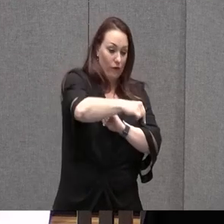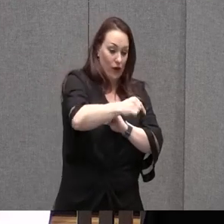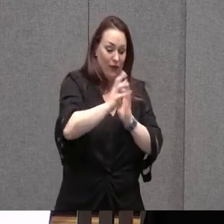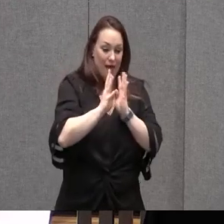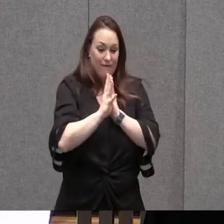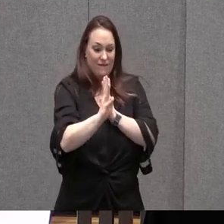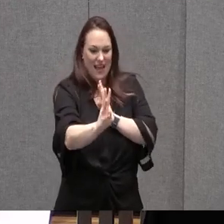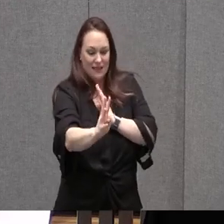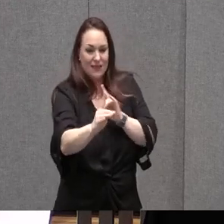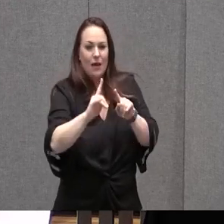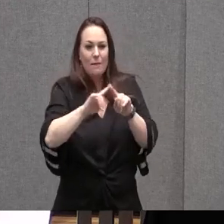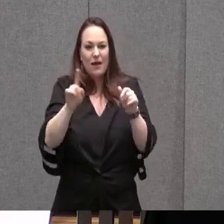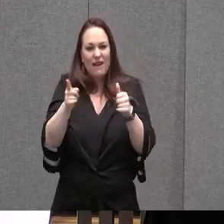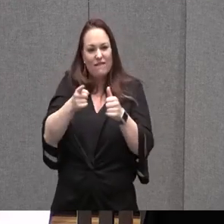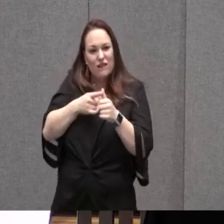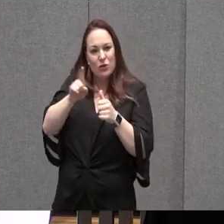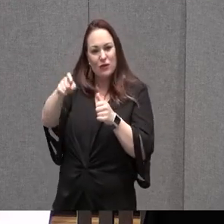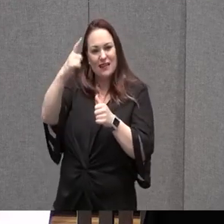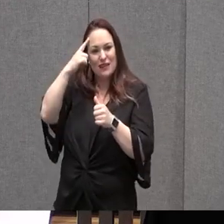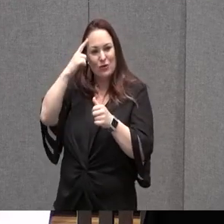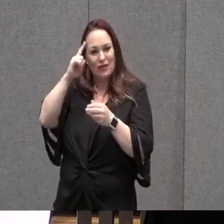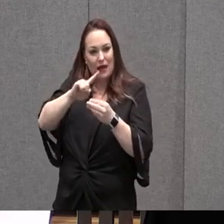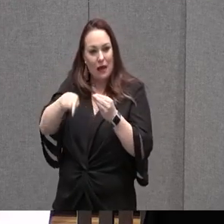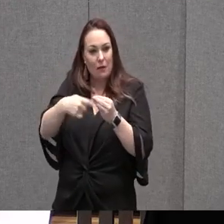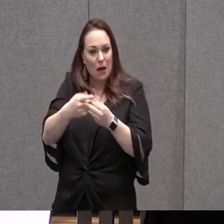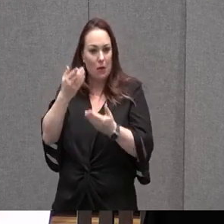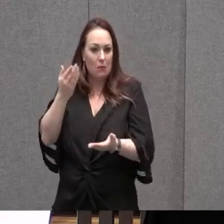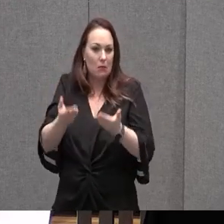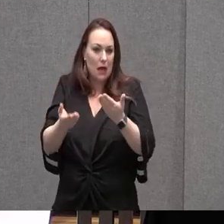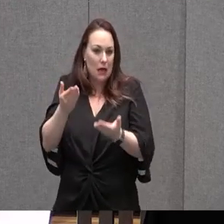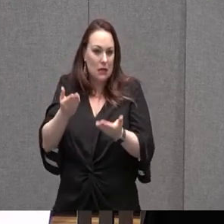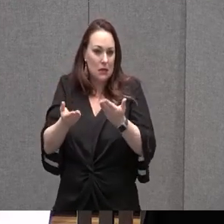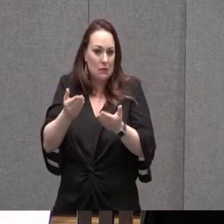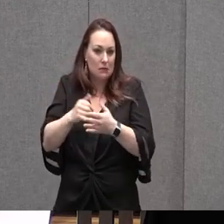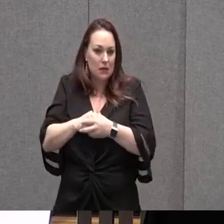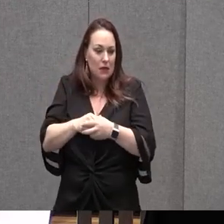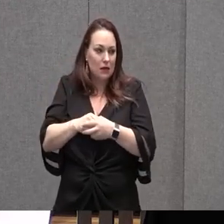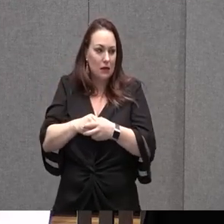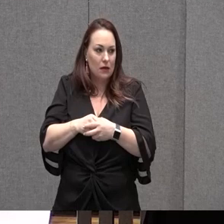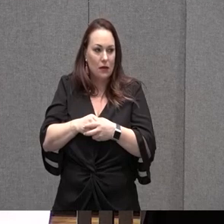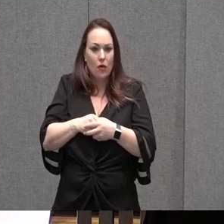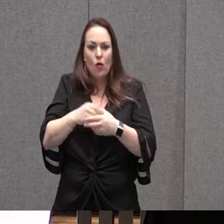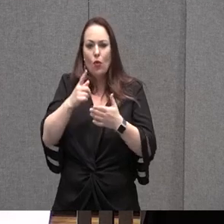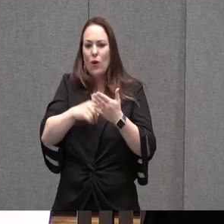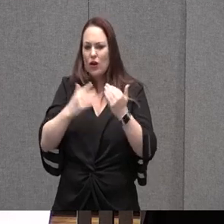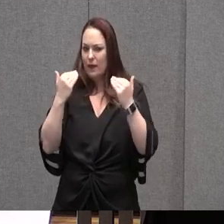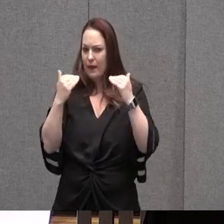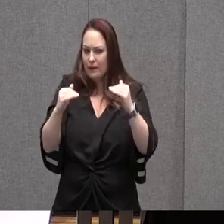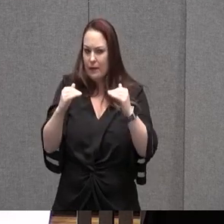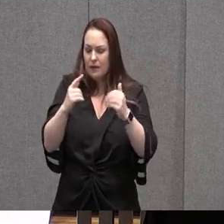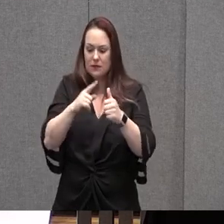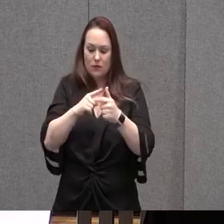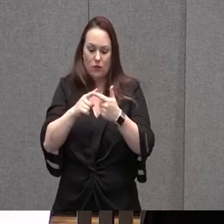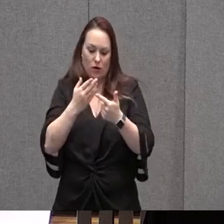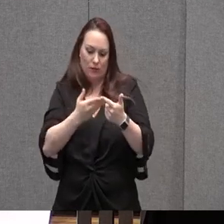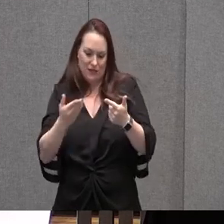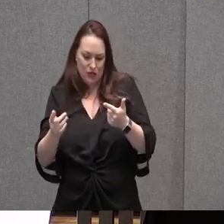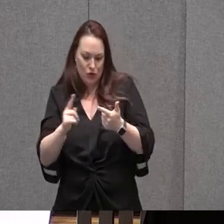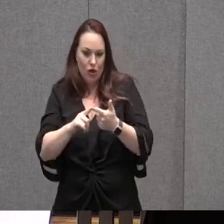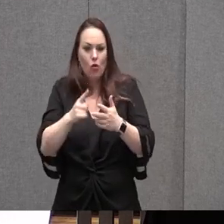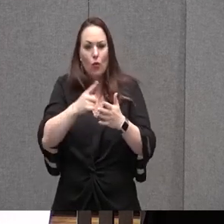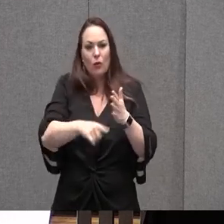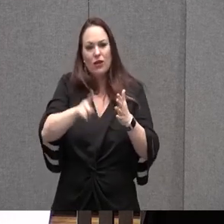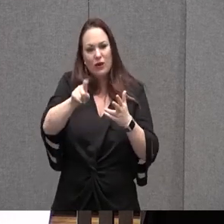But first we need to think of maybe some constraints, some criteria. What do we